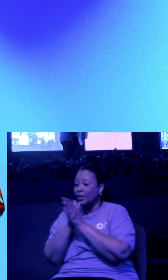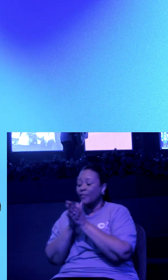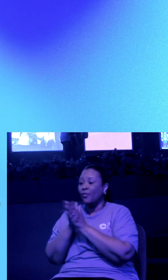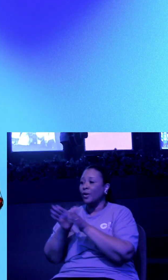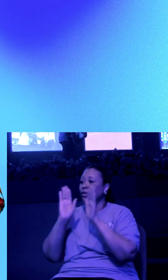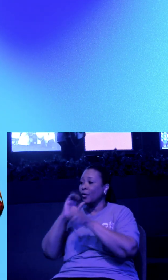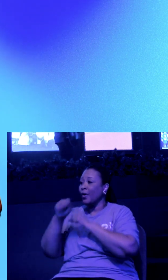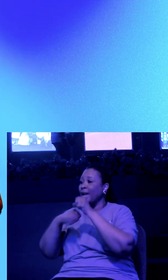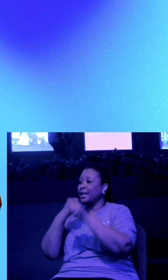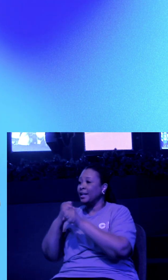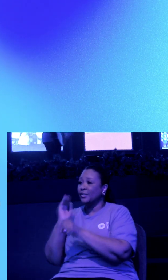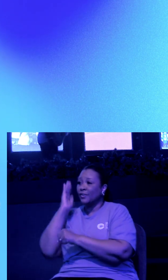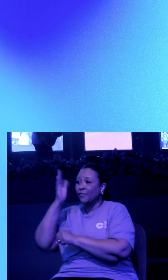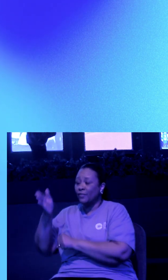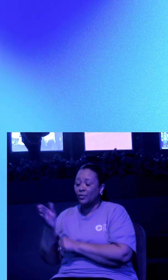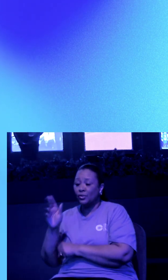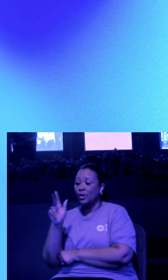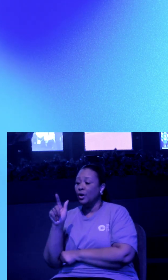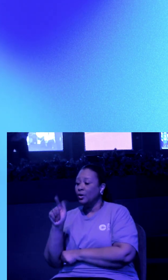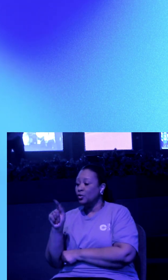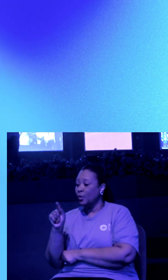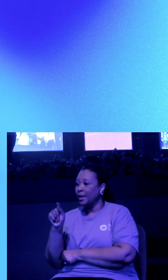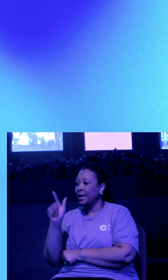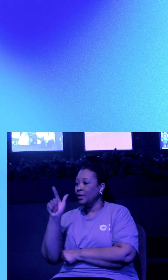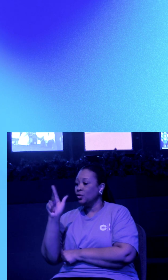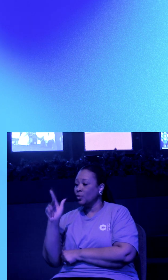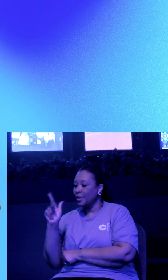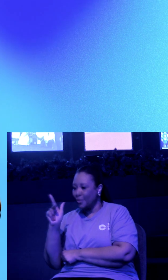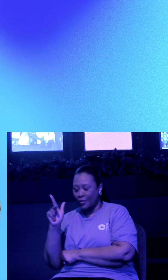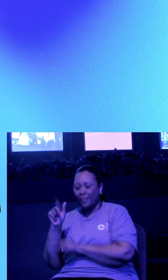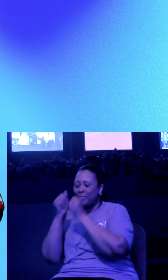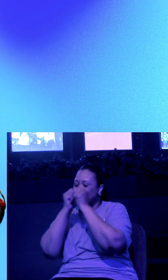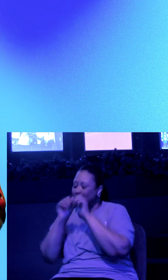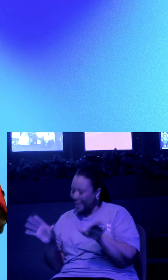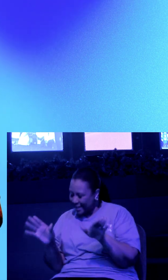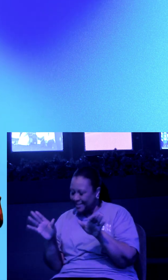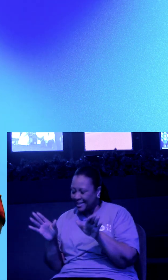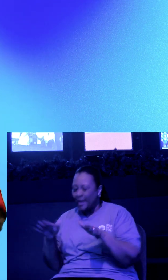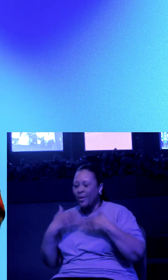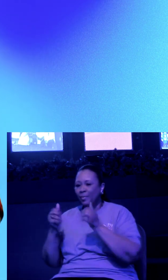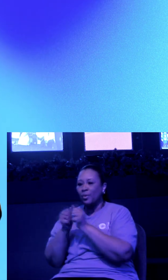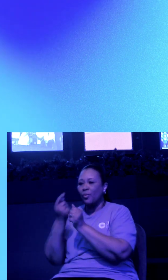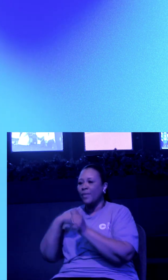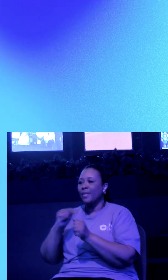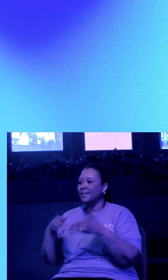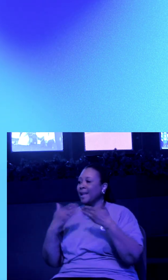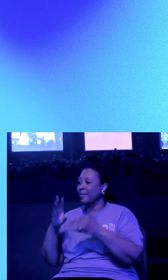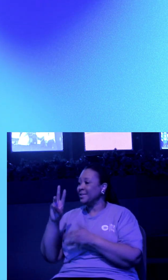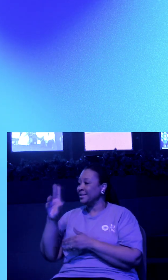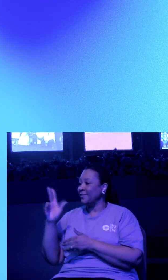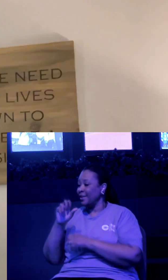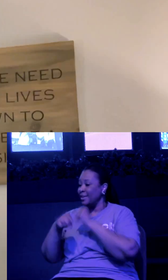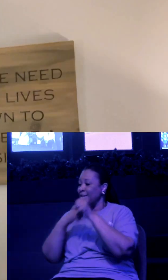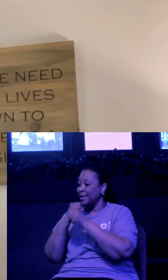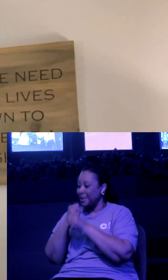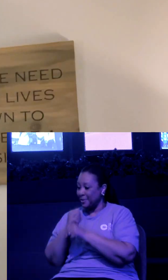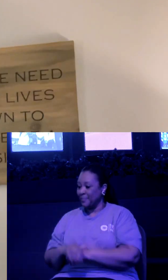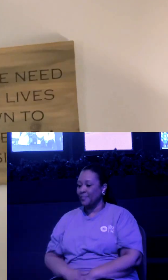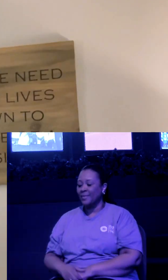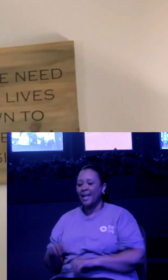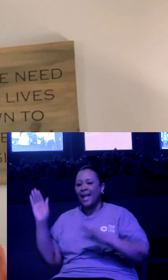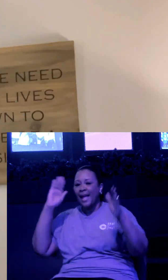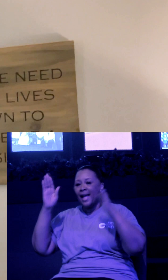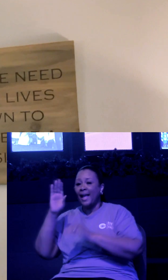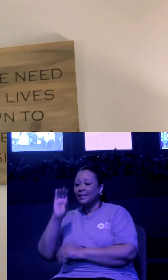great years ahead. 2023 will be bright, and we're all very blessed that you are with us. And again, happy 65th anniversary.